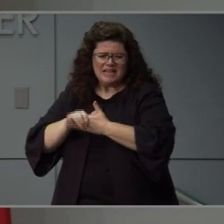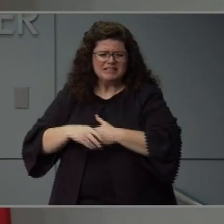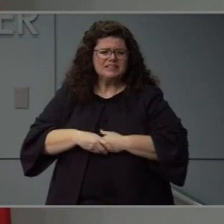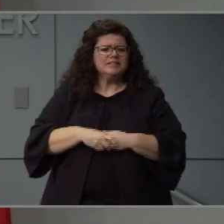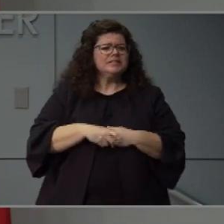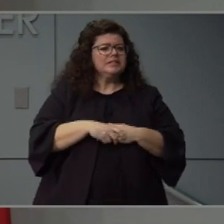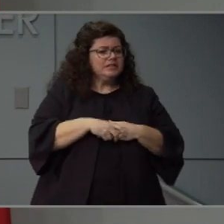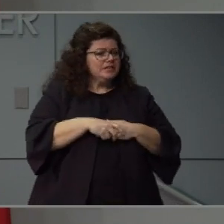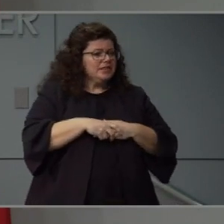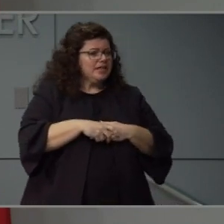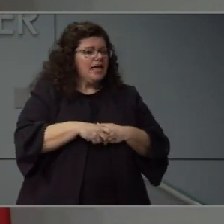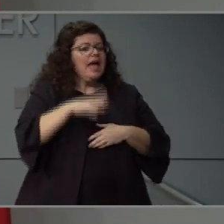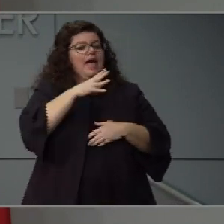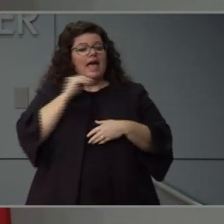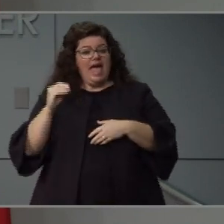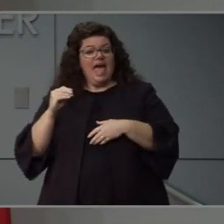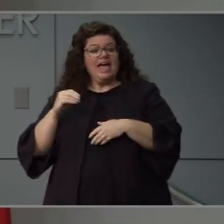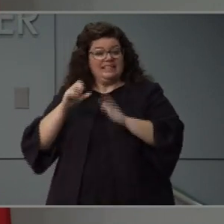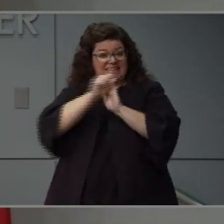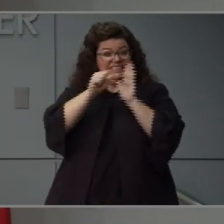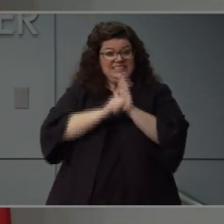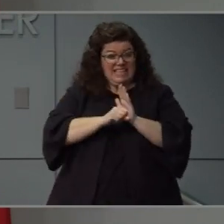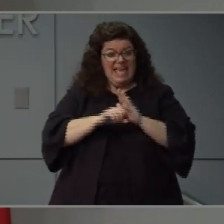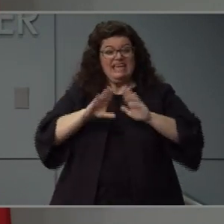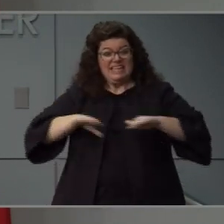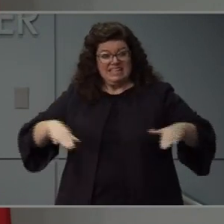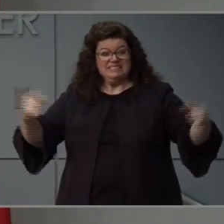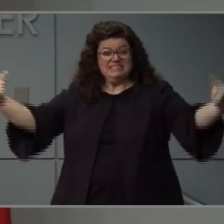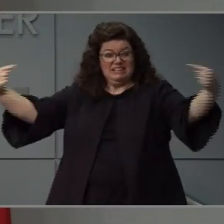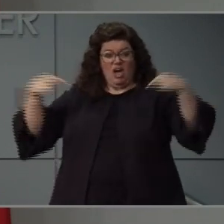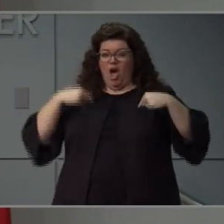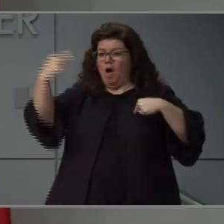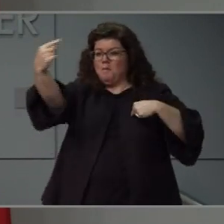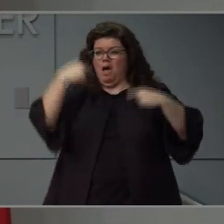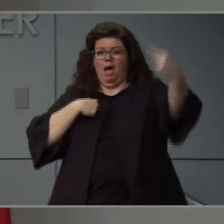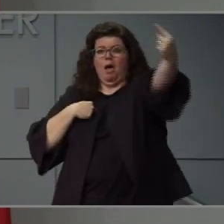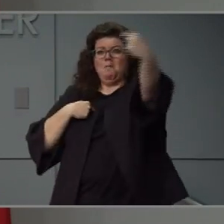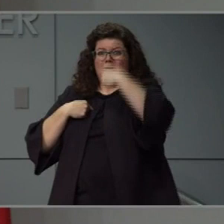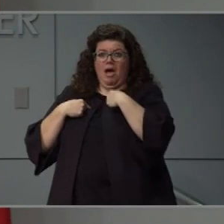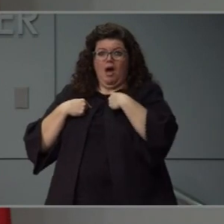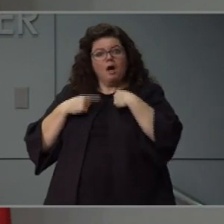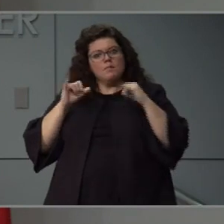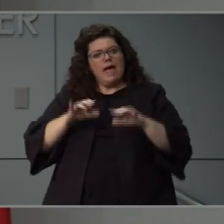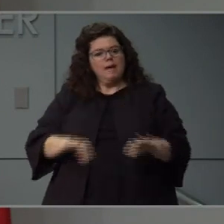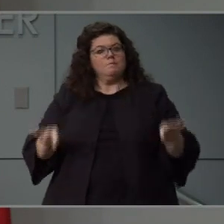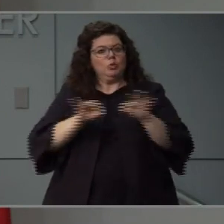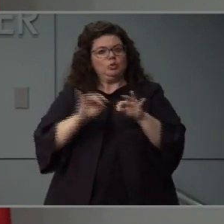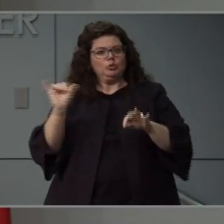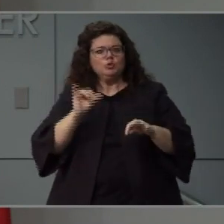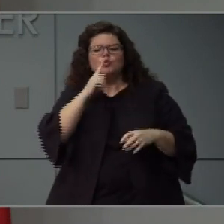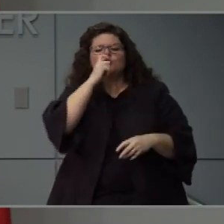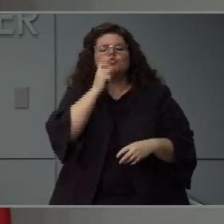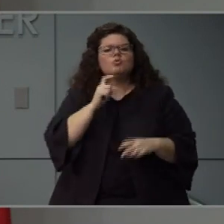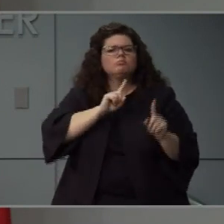place in terms of the guidance that we got to today. So that's posted on our website right now. Thanks,